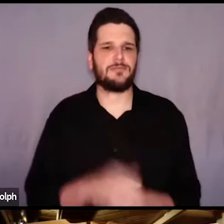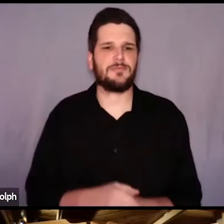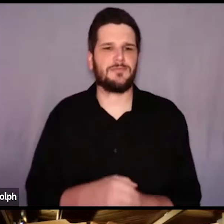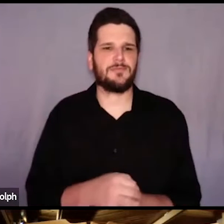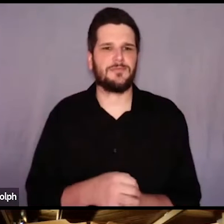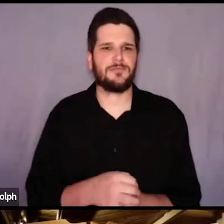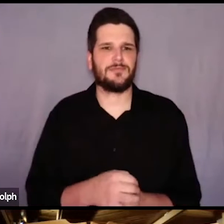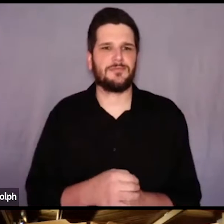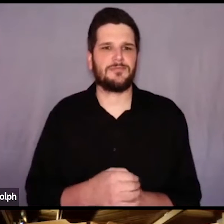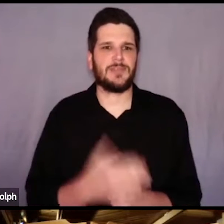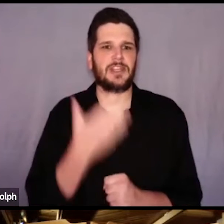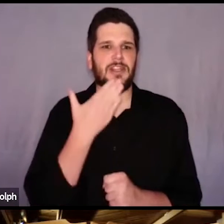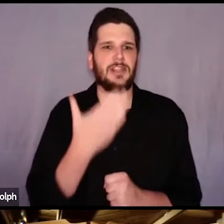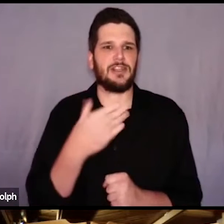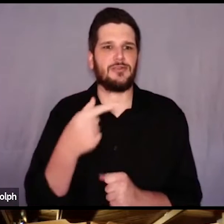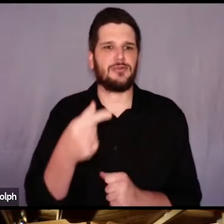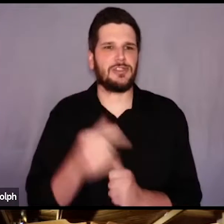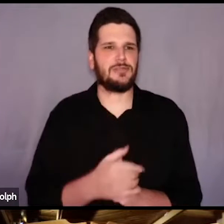Thank you, G.